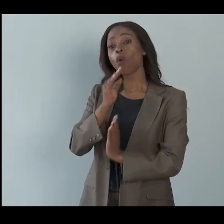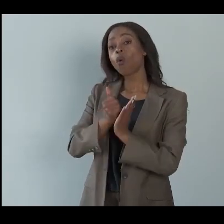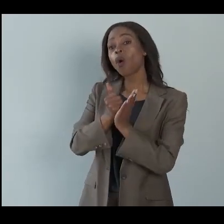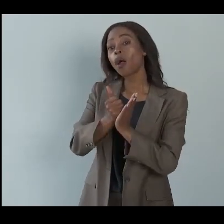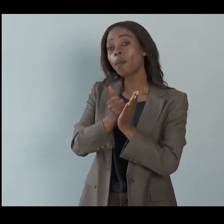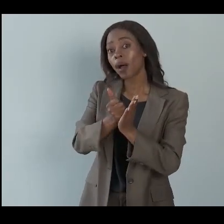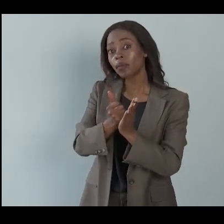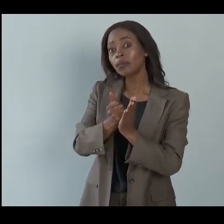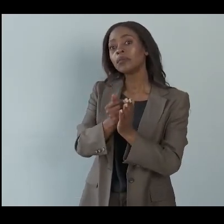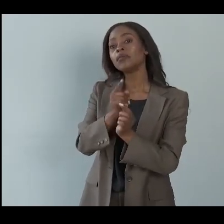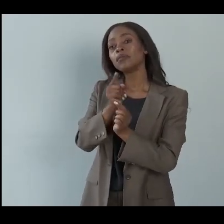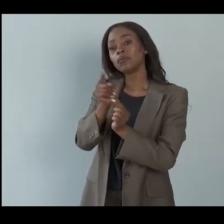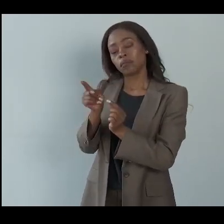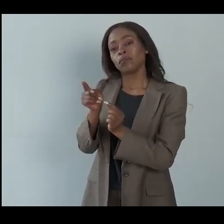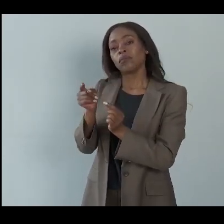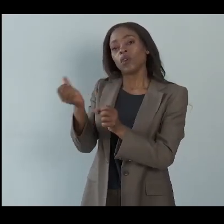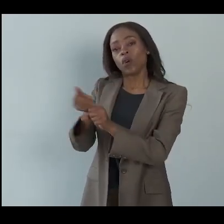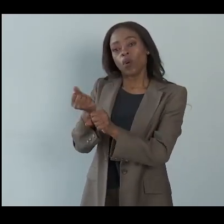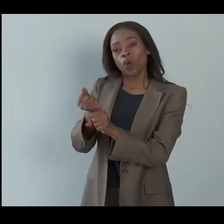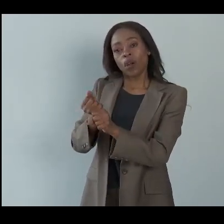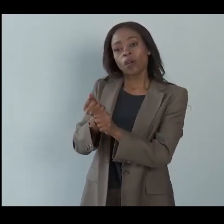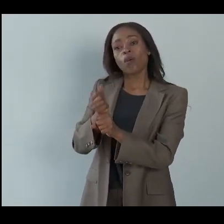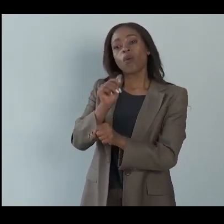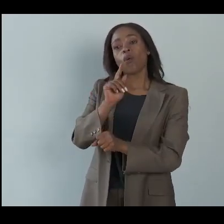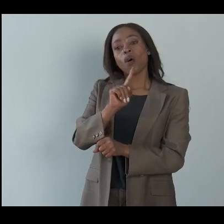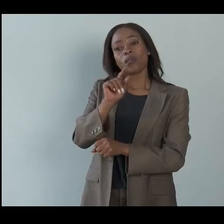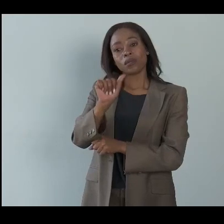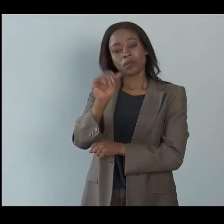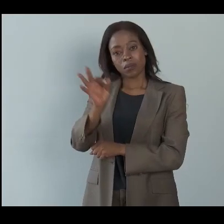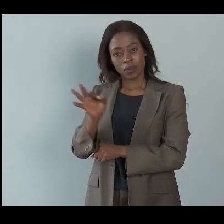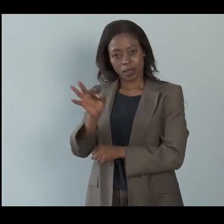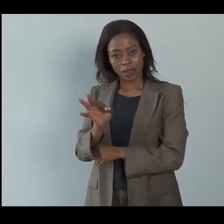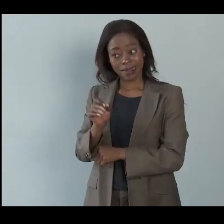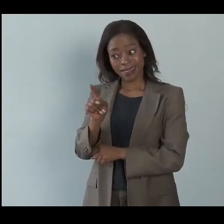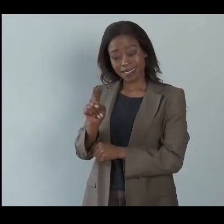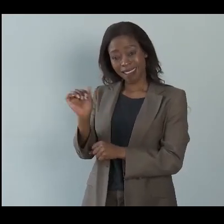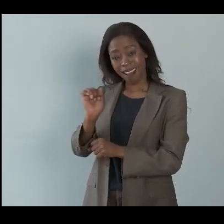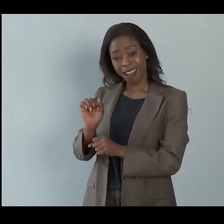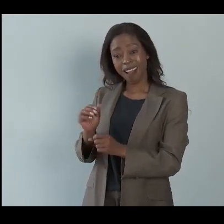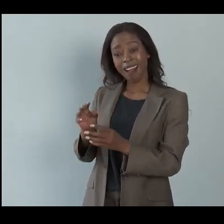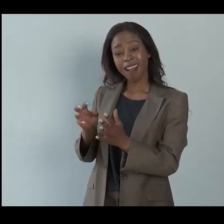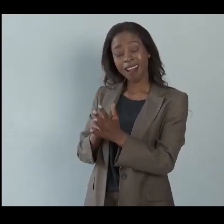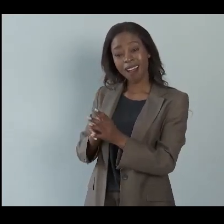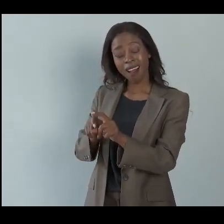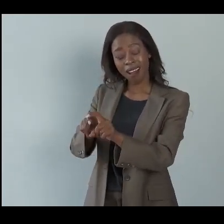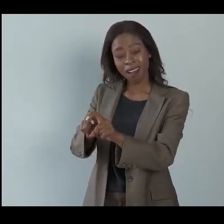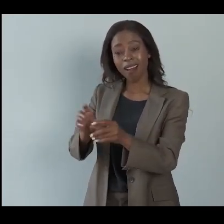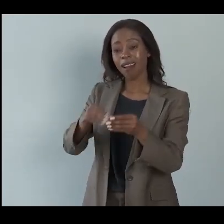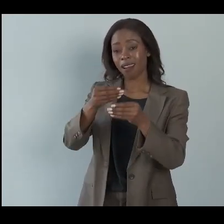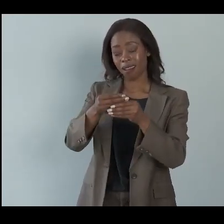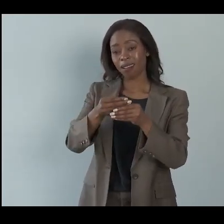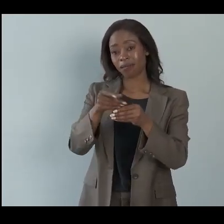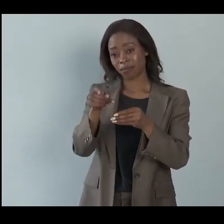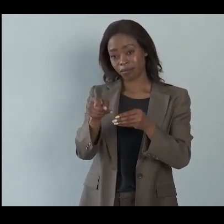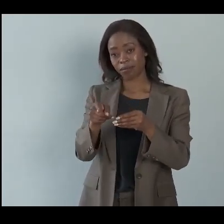operating profit 16%, and Netstar, which delivered 9% operating growth. It is worth noting that when it comes to